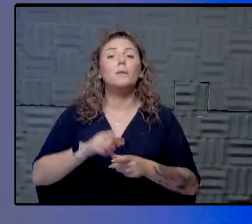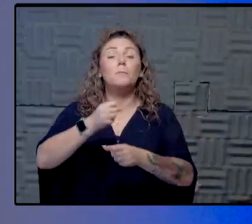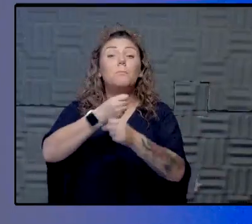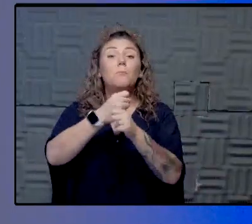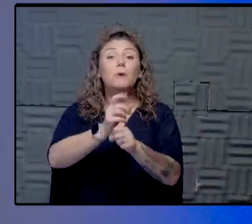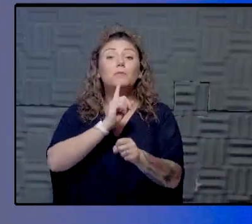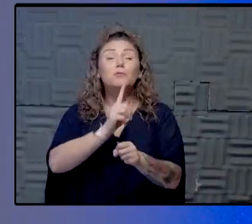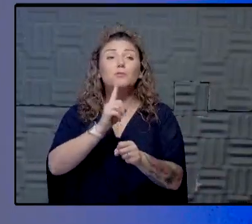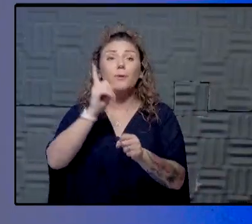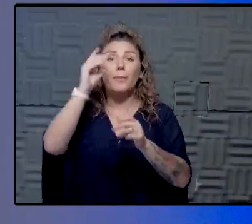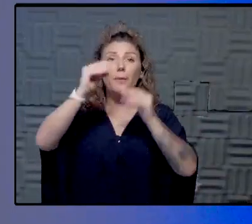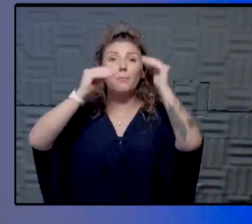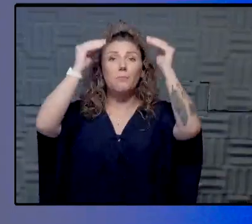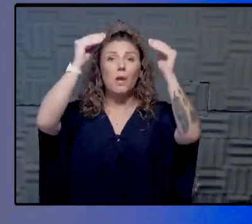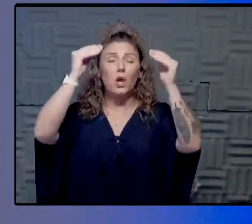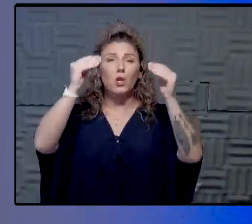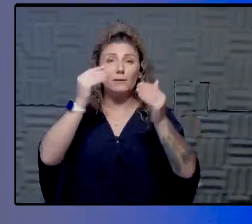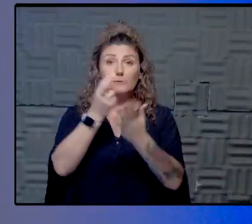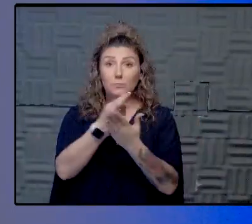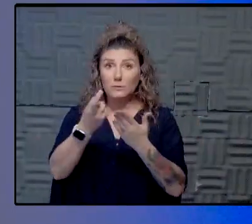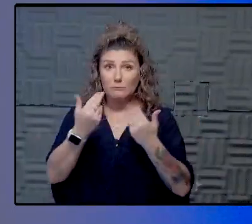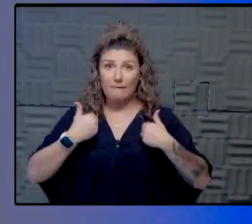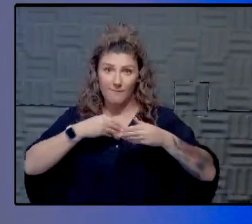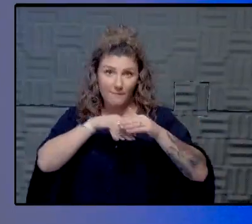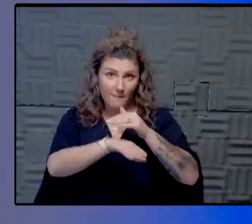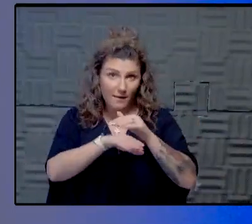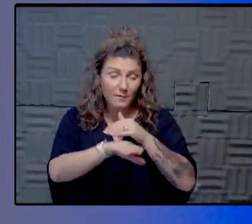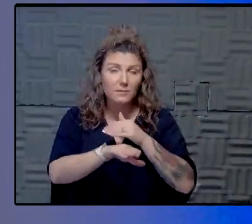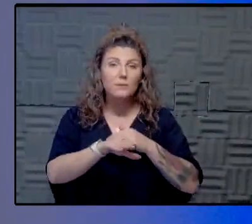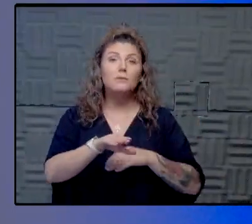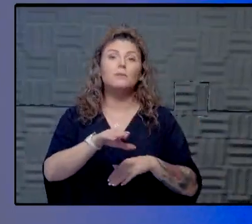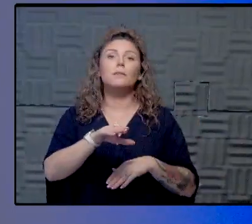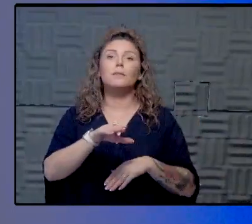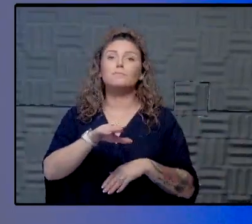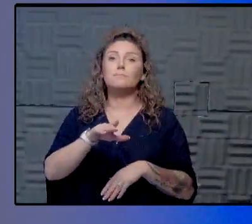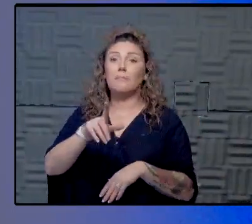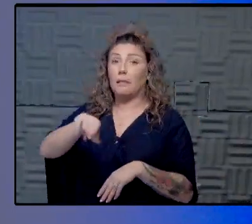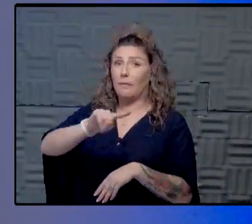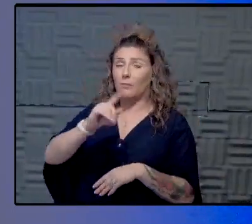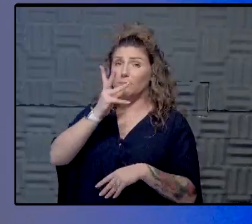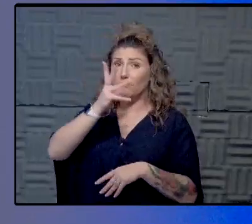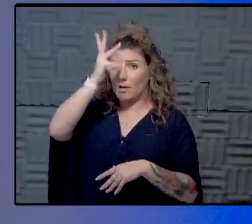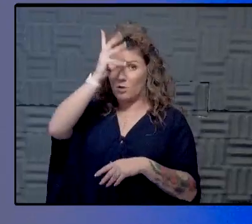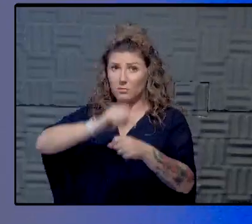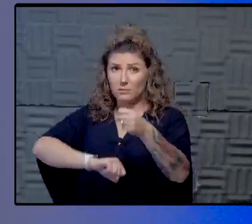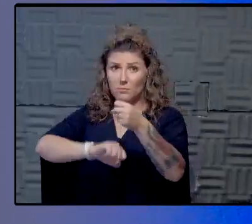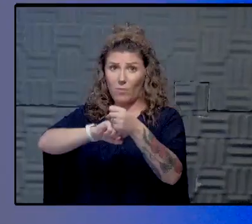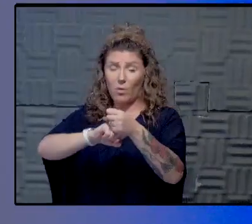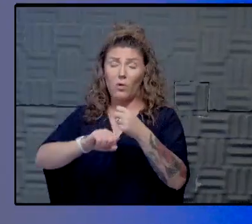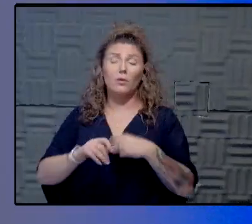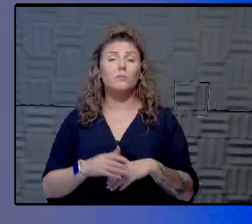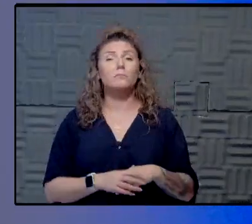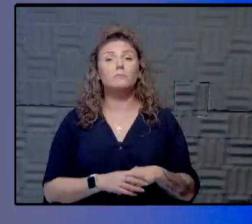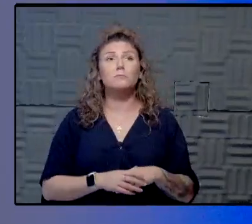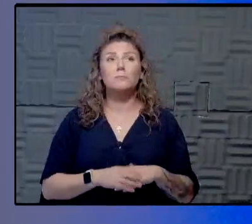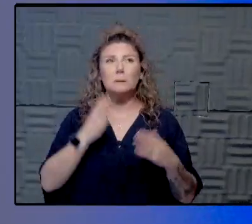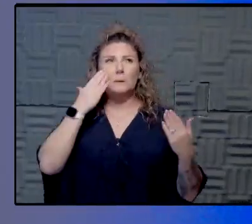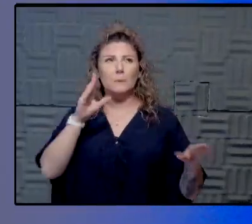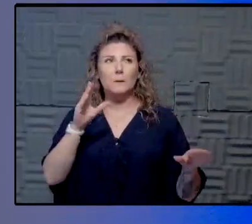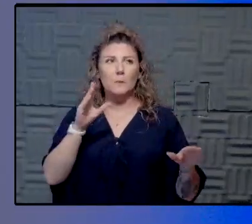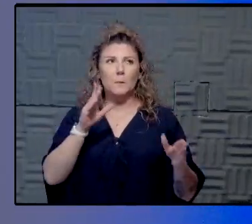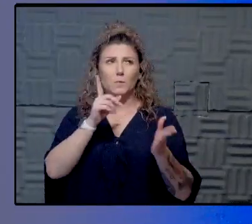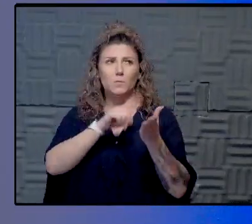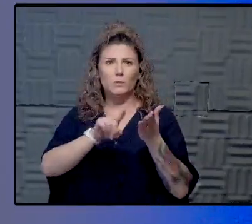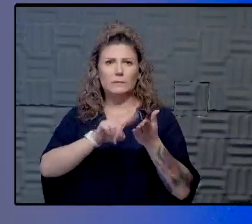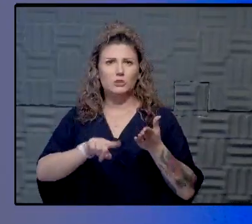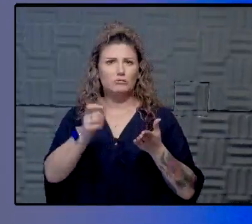that parents have access to resources as well, that they're being supported. I don't know of any research to